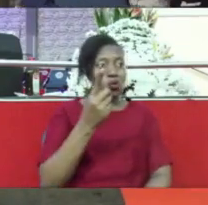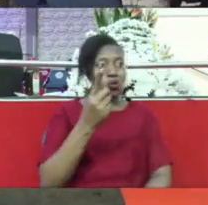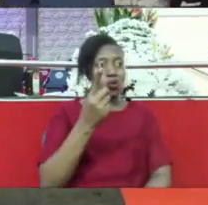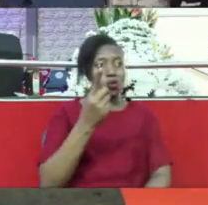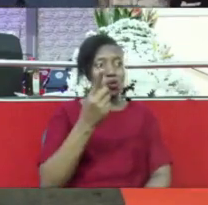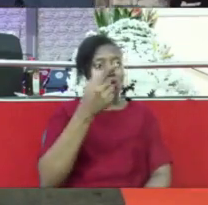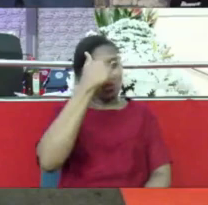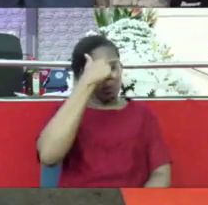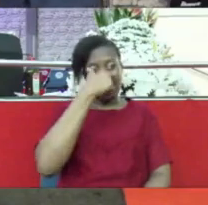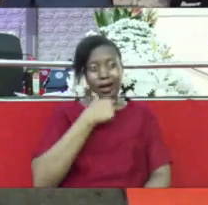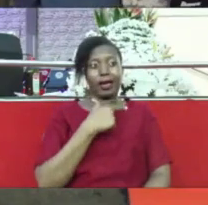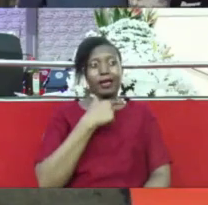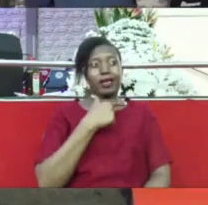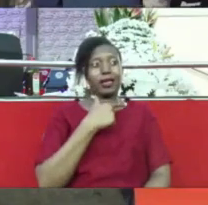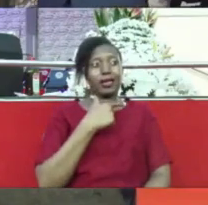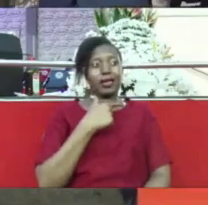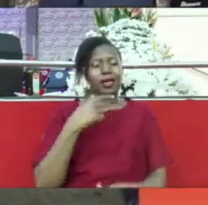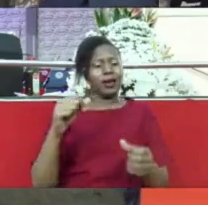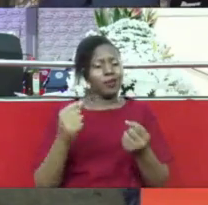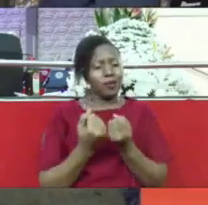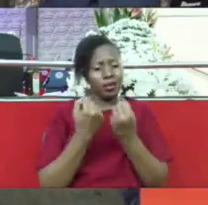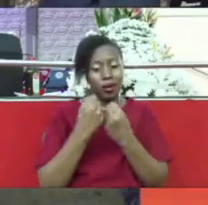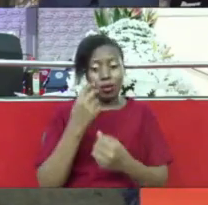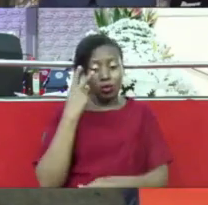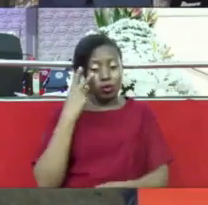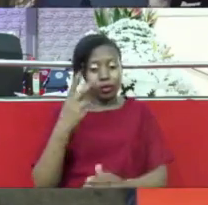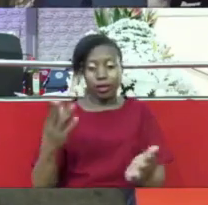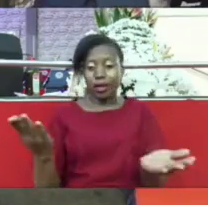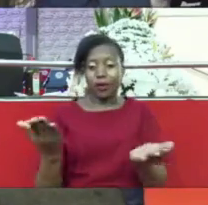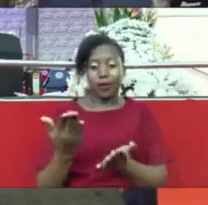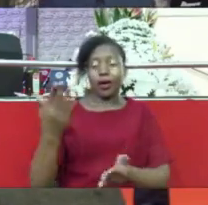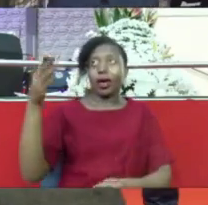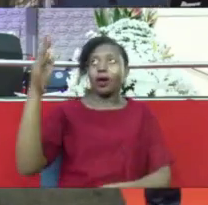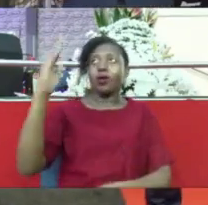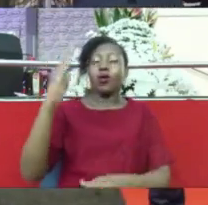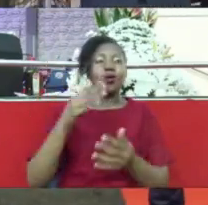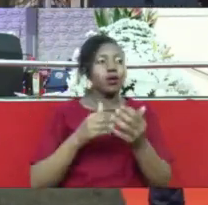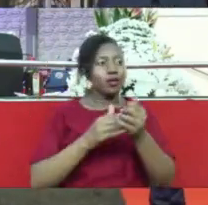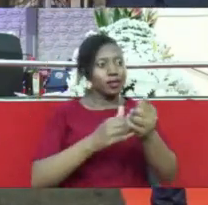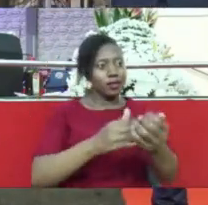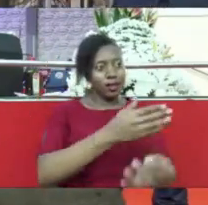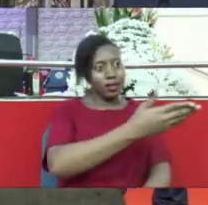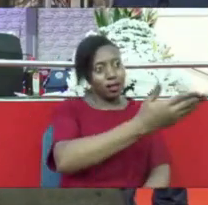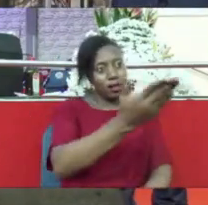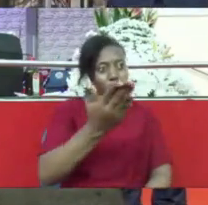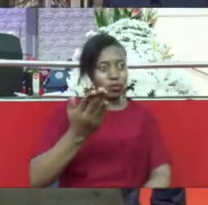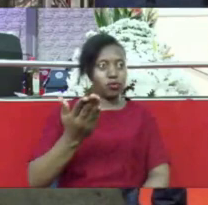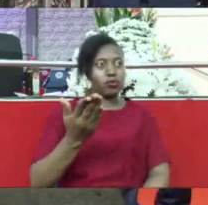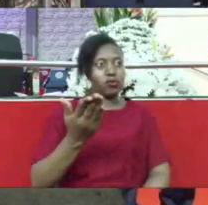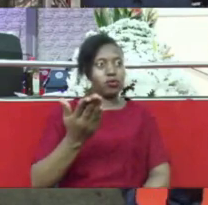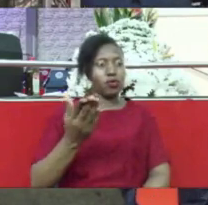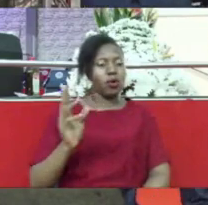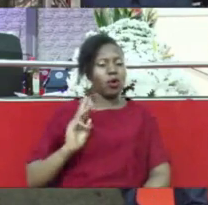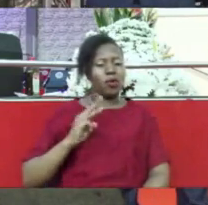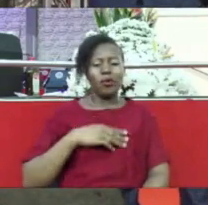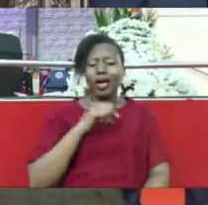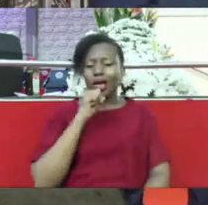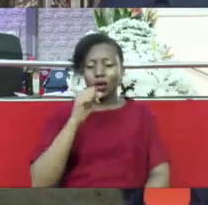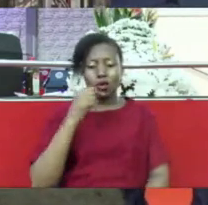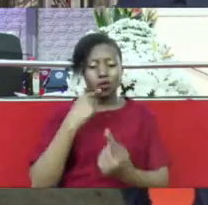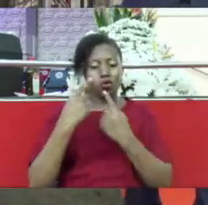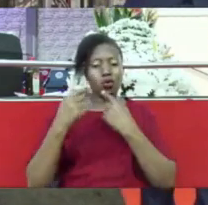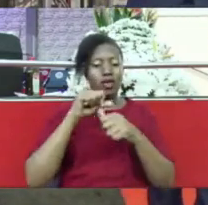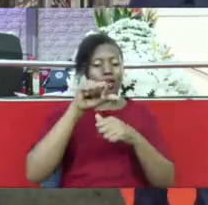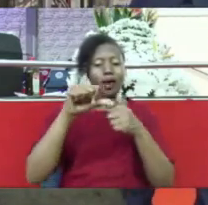Not seeing where Jehovah is leading you. I'm not talking about the physical eyes being blind.